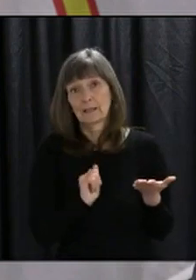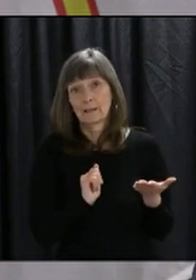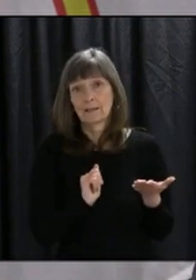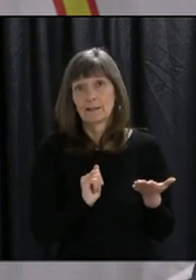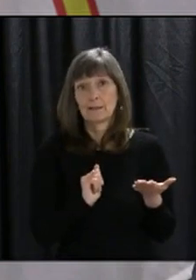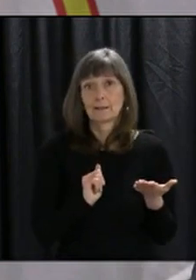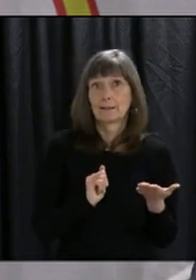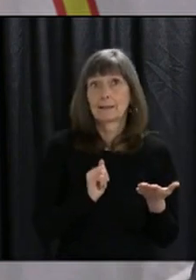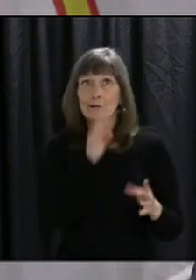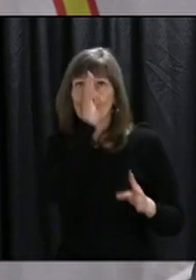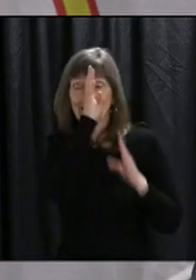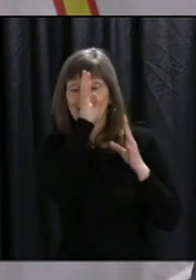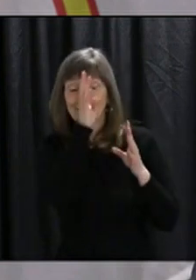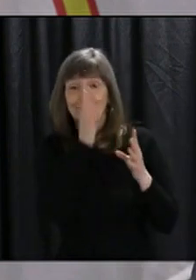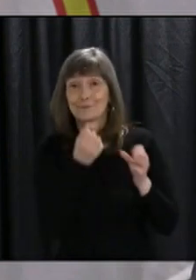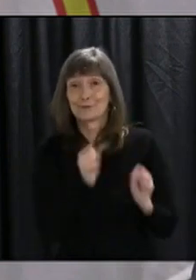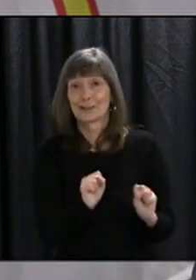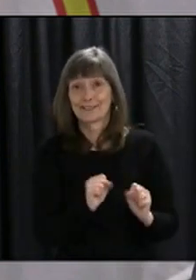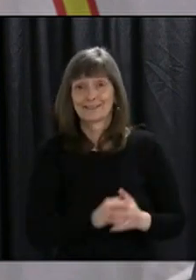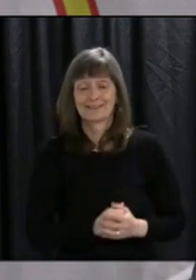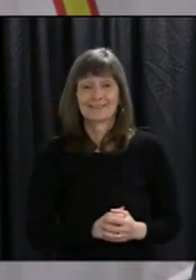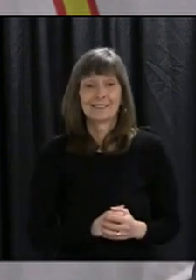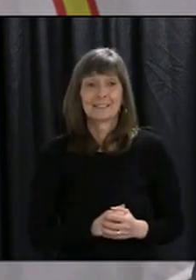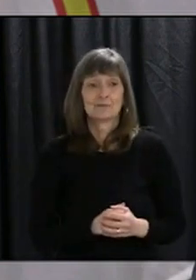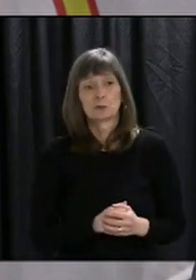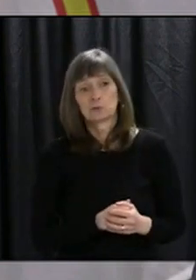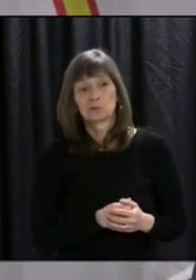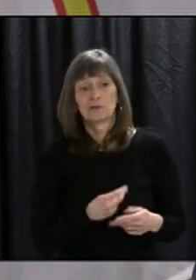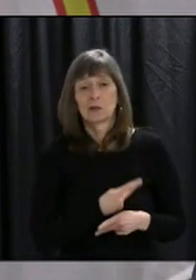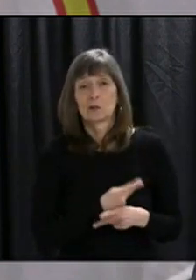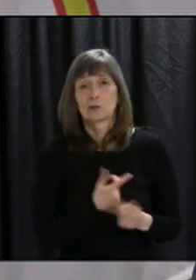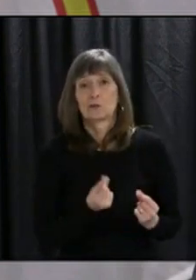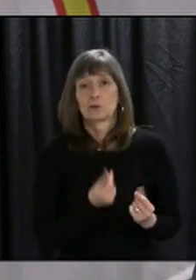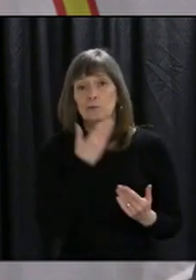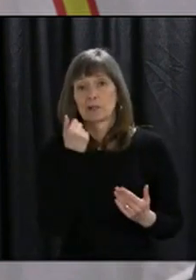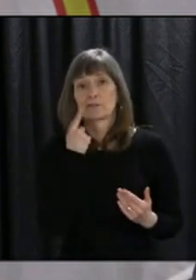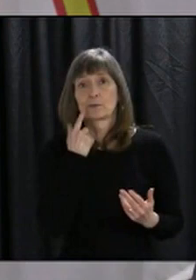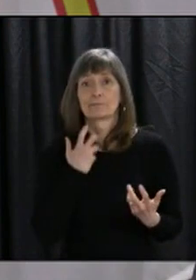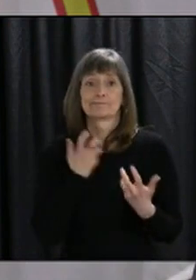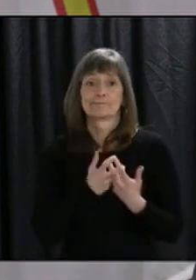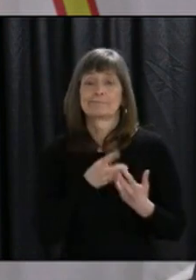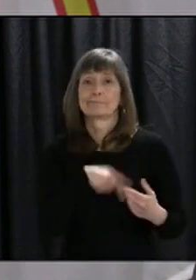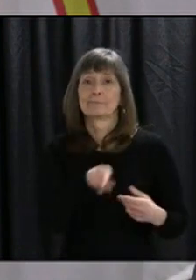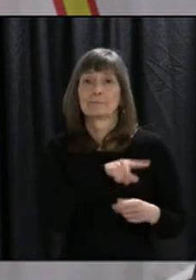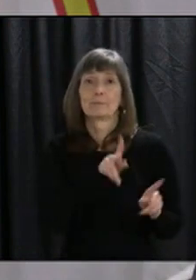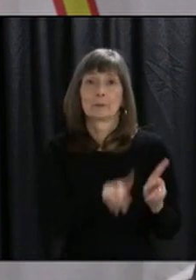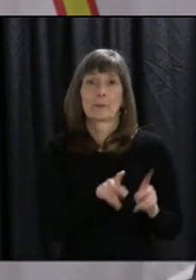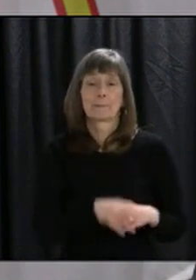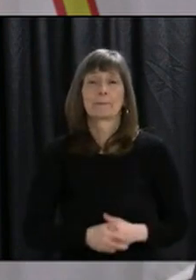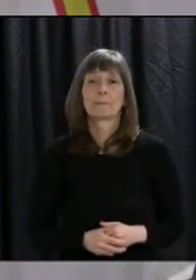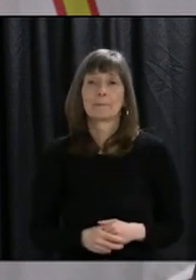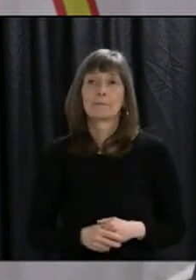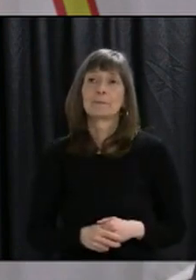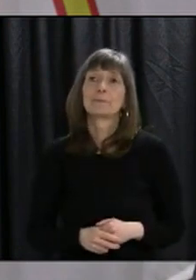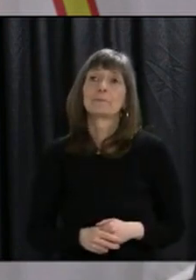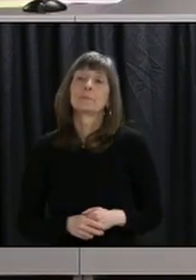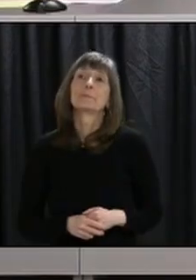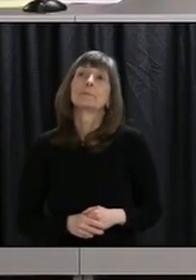trying to be as creative as we can be with those departments to support, our residents. Thank